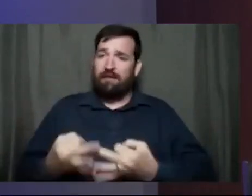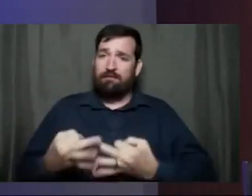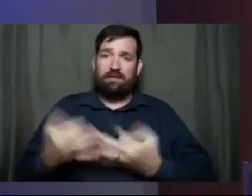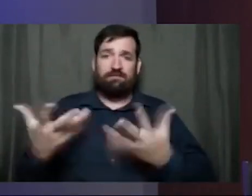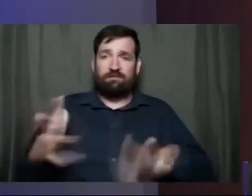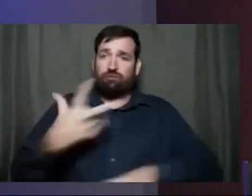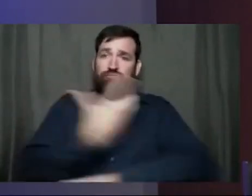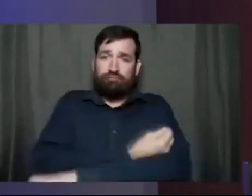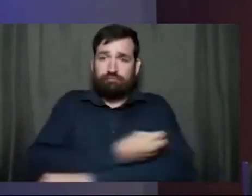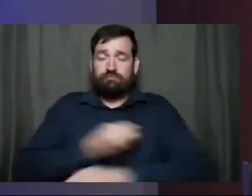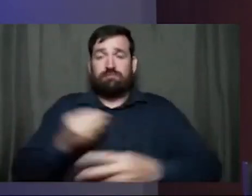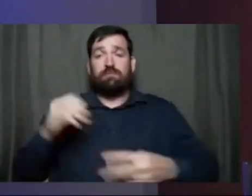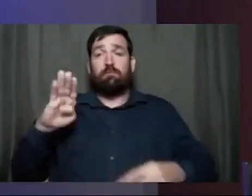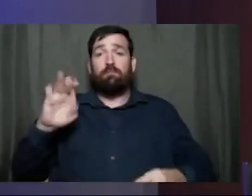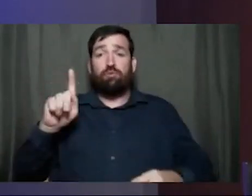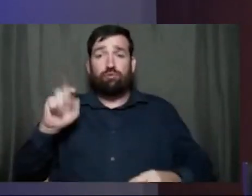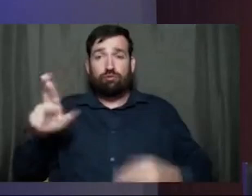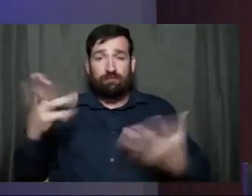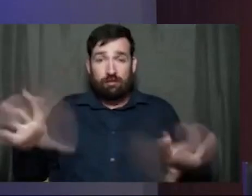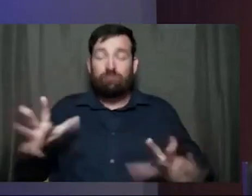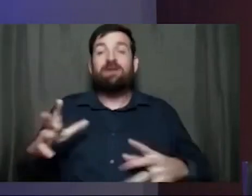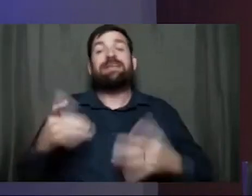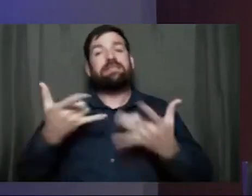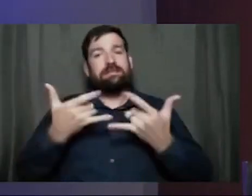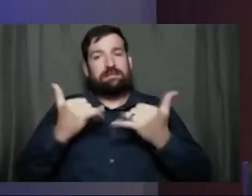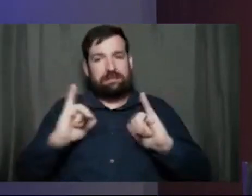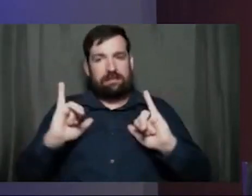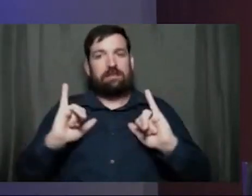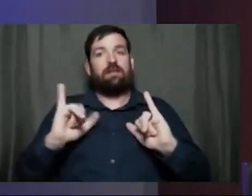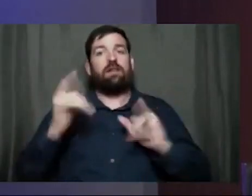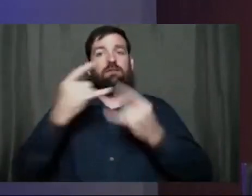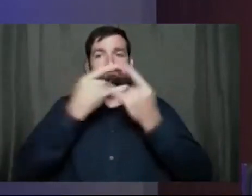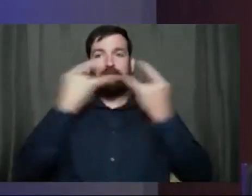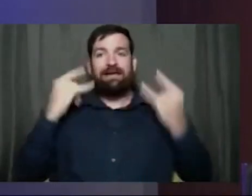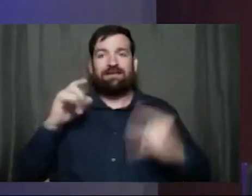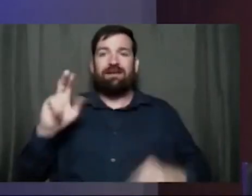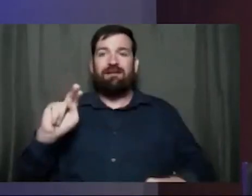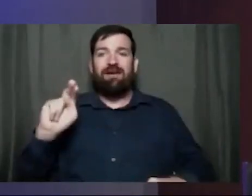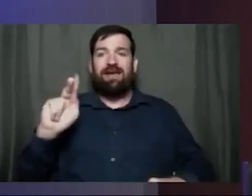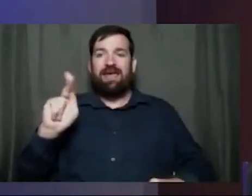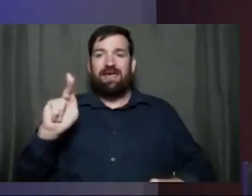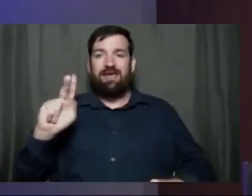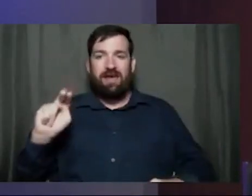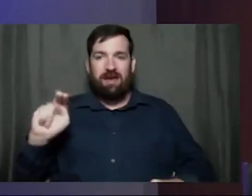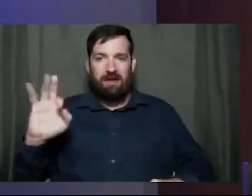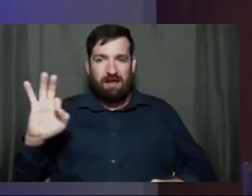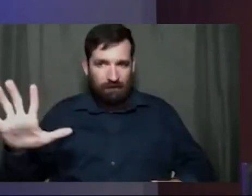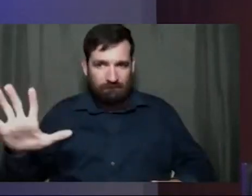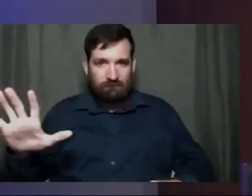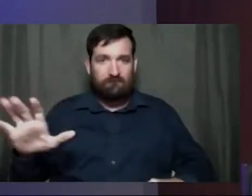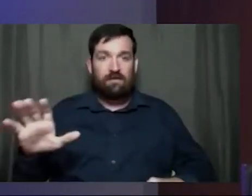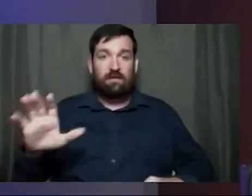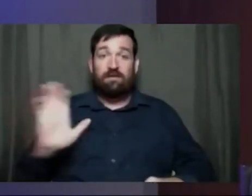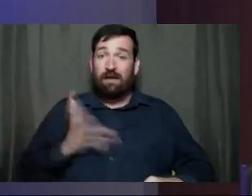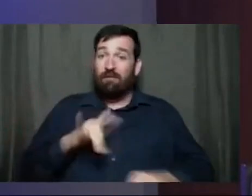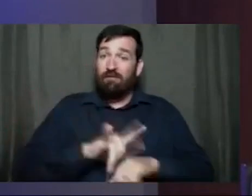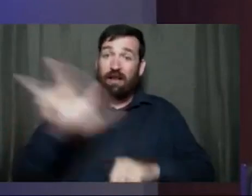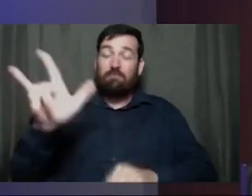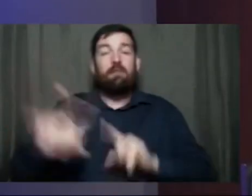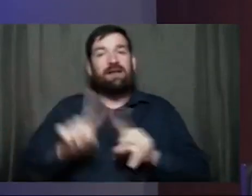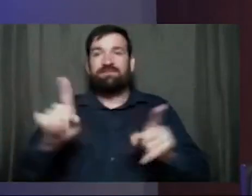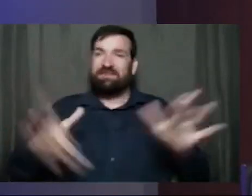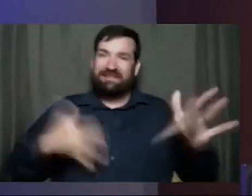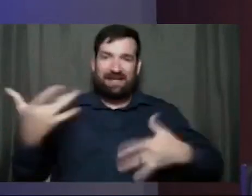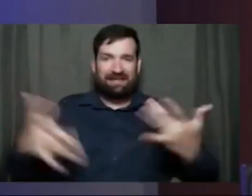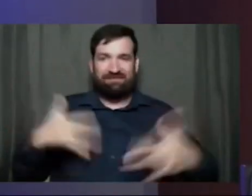We'll still be wearing KN95 masks for the whole duration, but we will, of the flight, that is. But I am excited. I am excited to get out of town. This